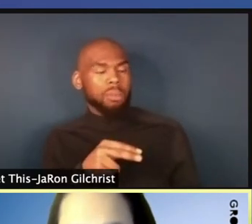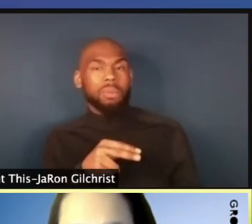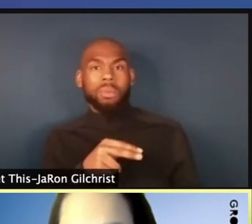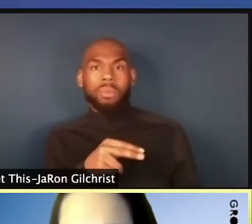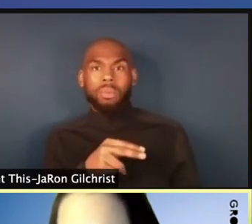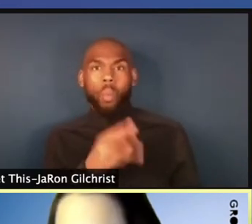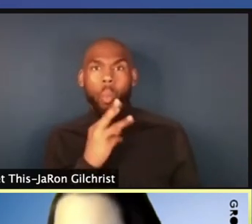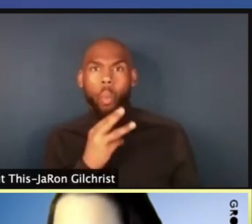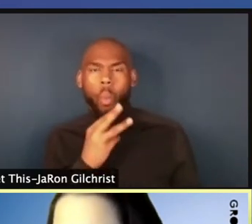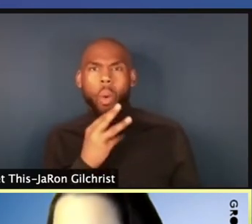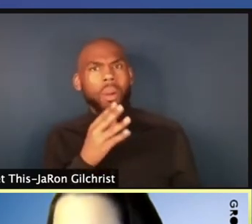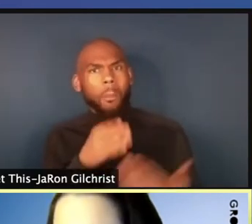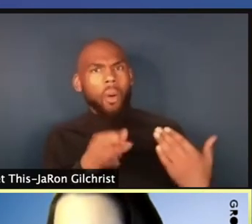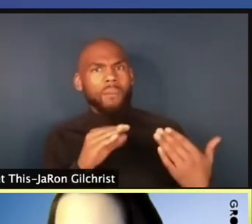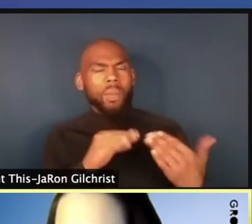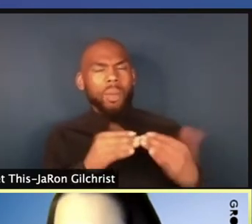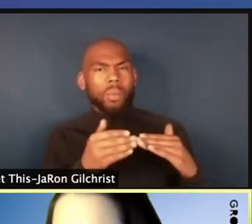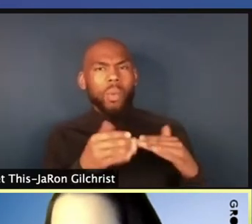then